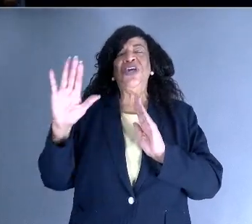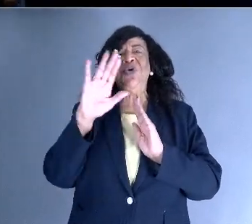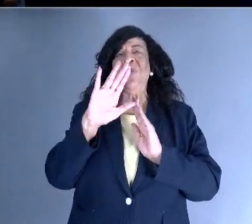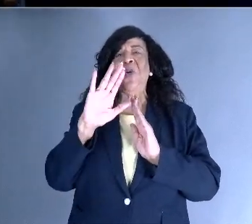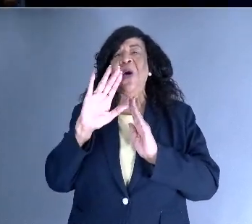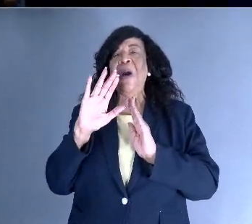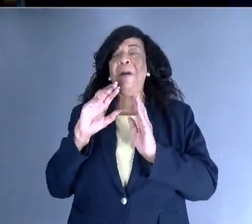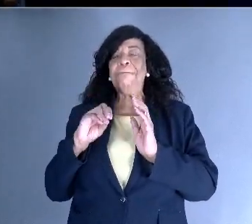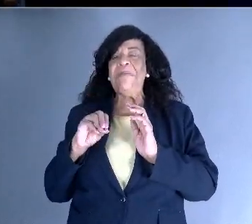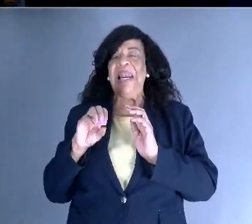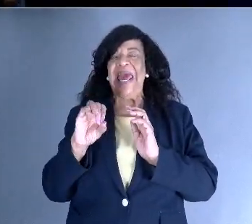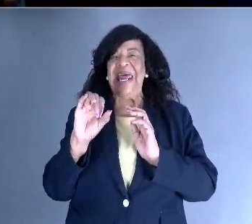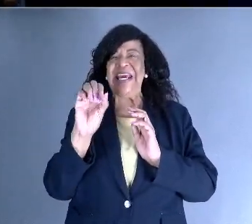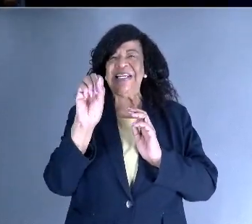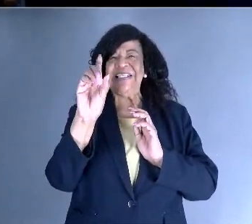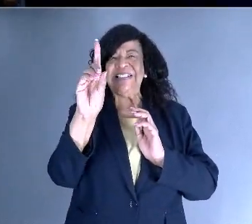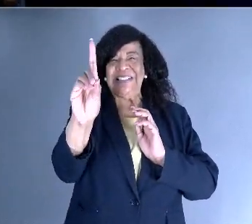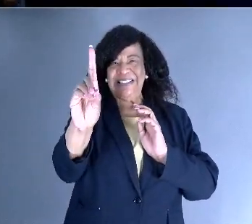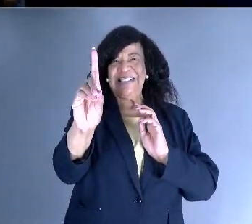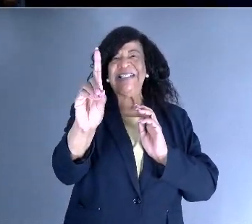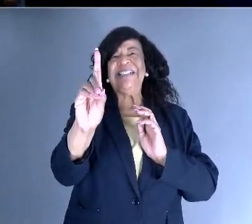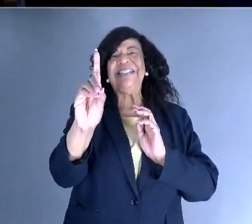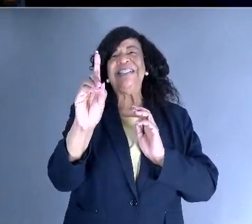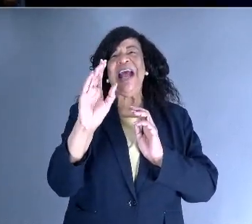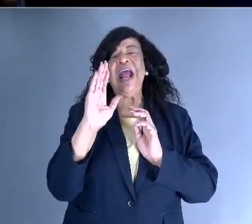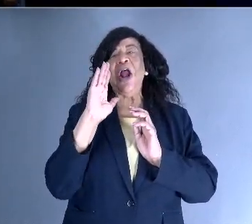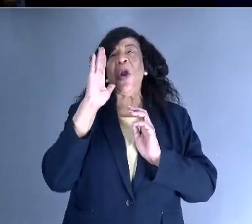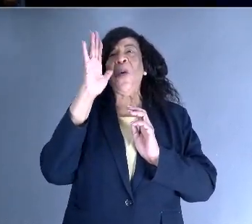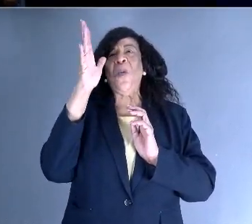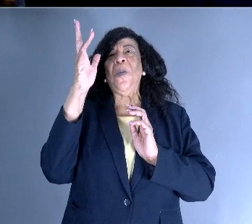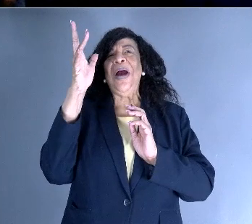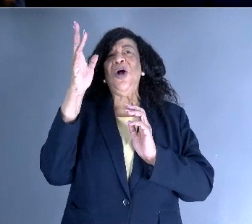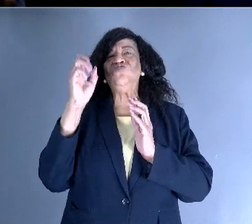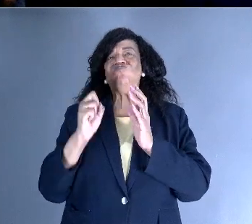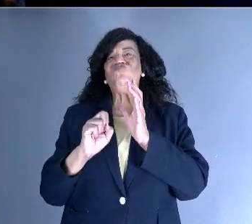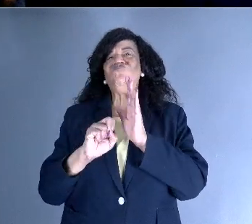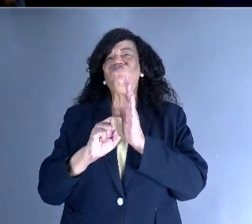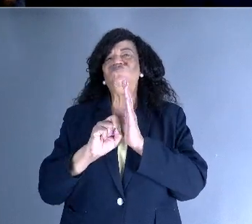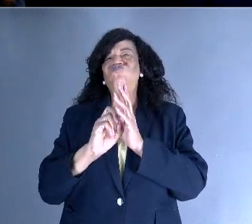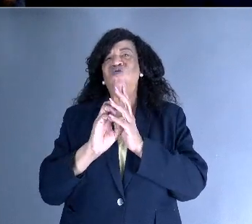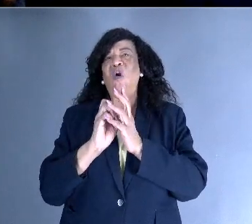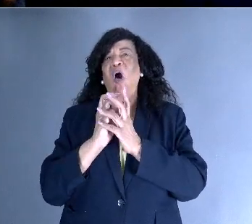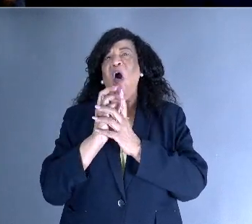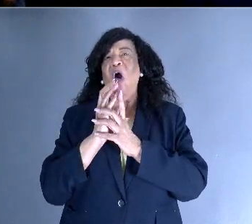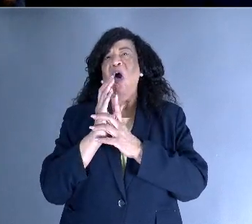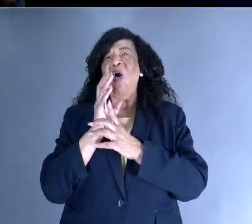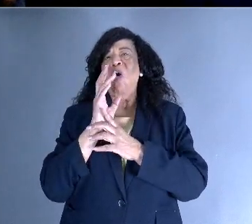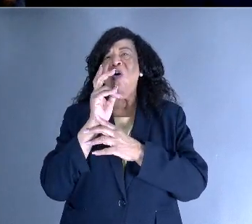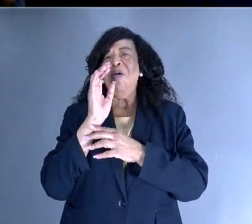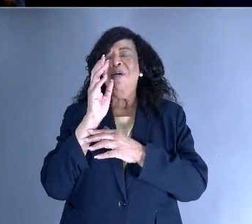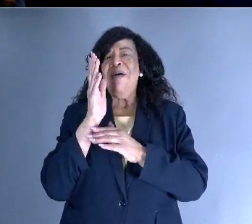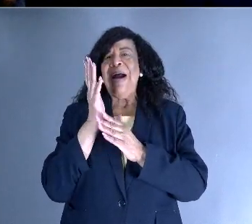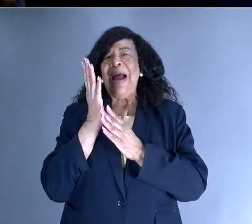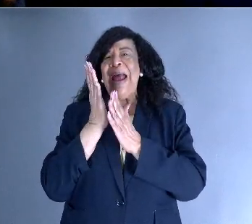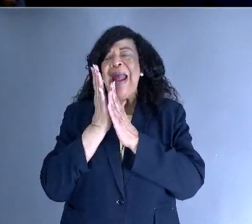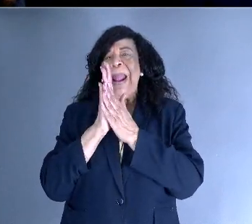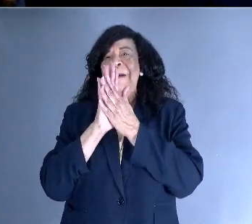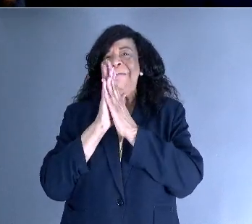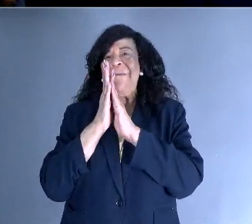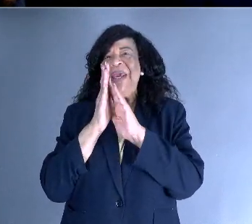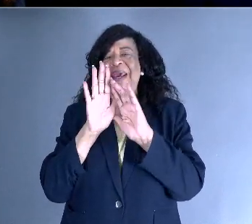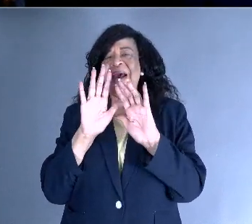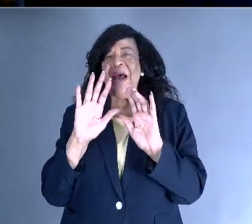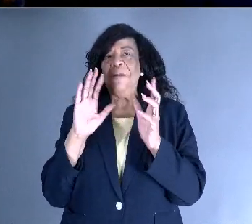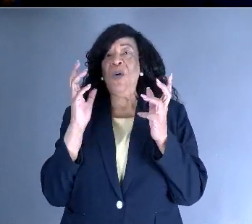and those seeds will come and mature to reap a harvest not just in your